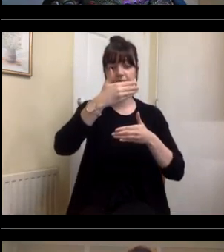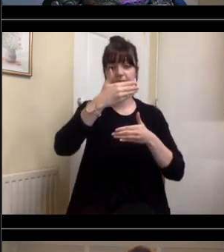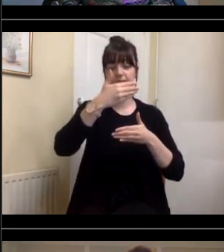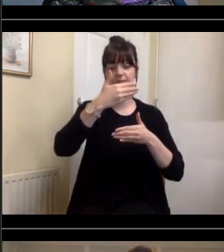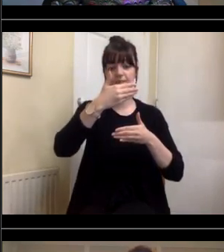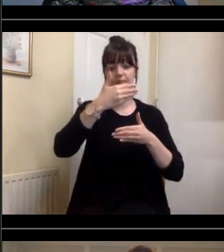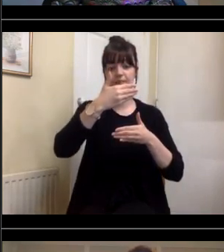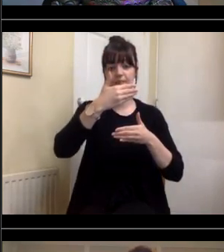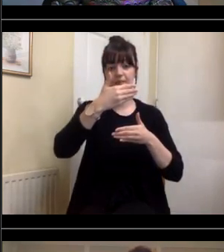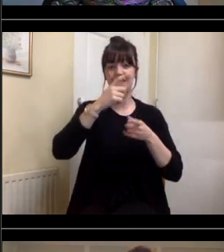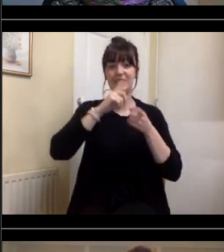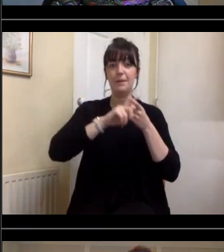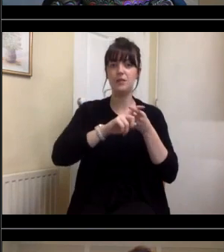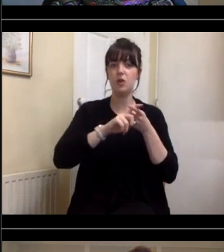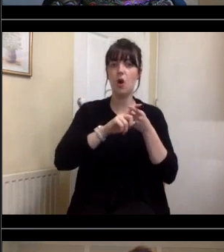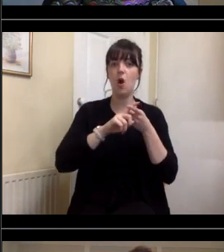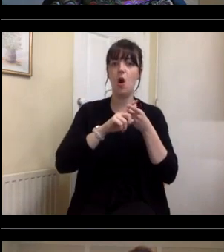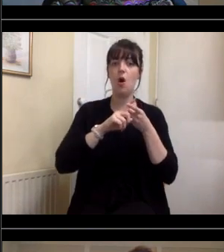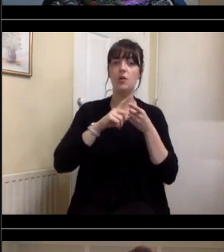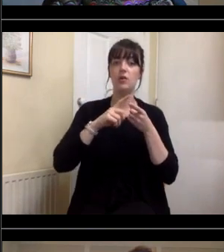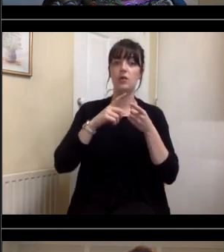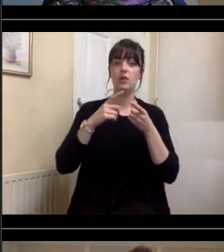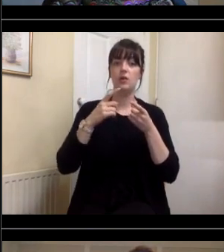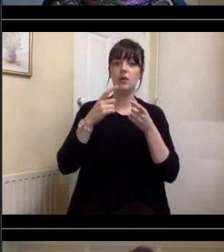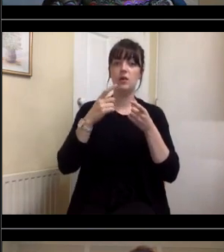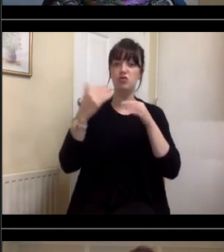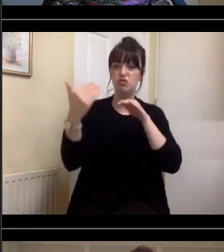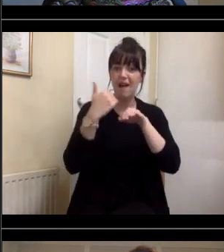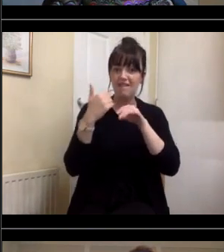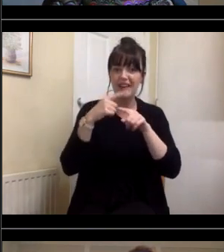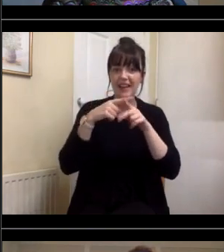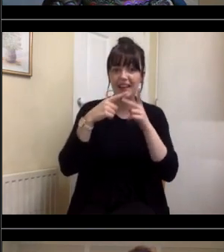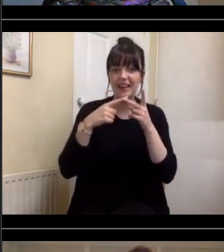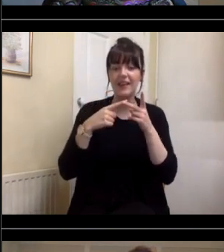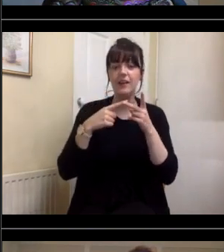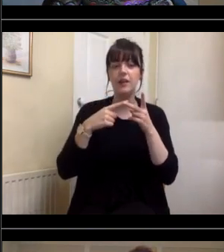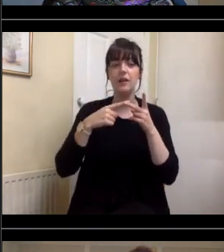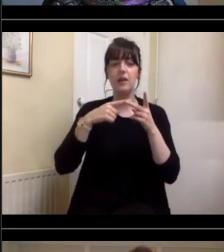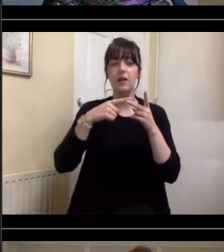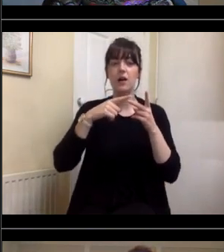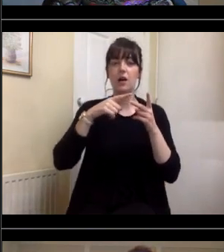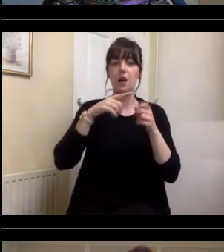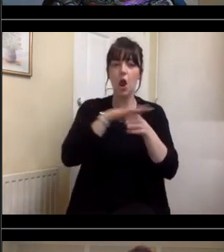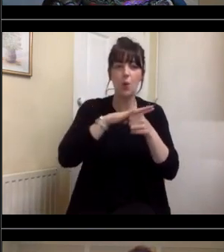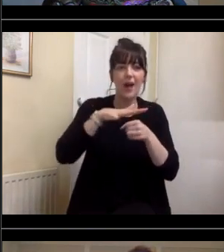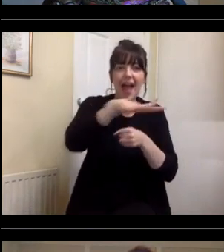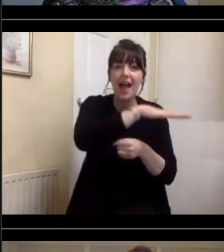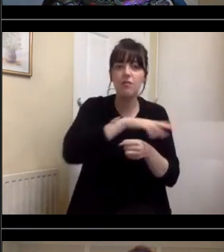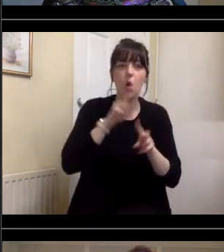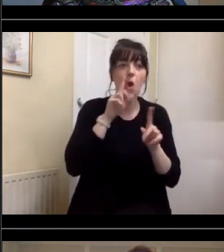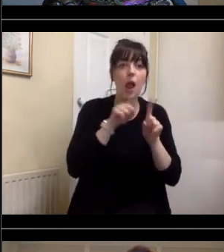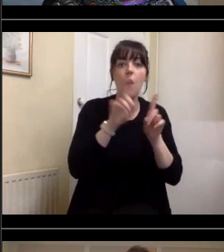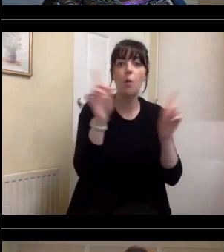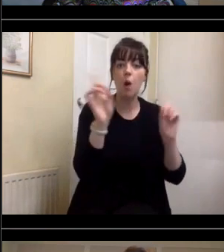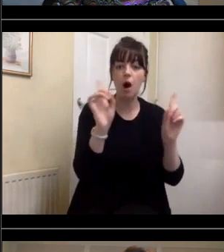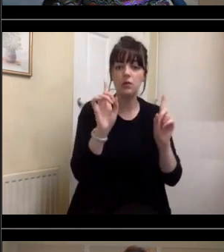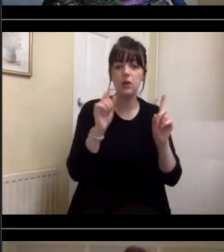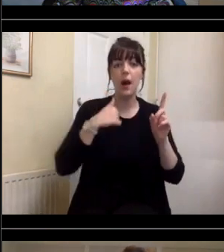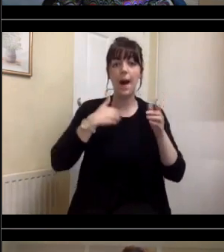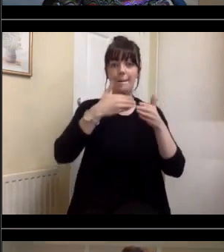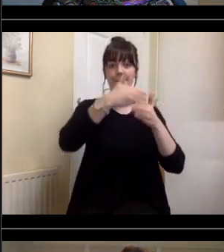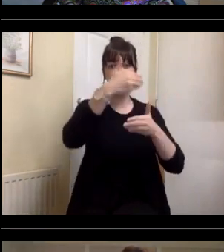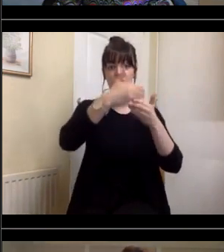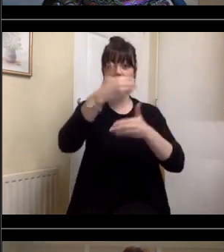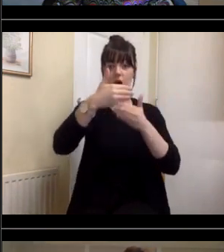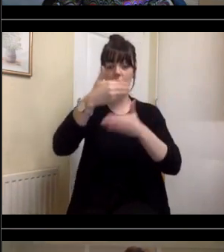the local topography, the traffic forecasts, and our barrier locations are